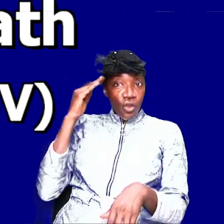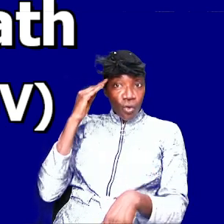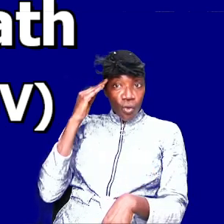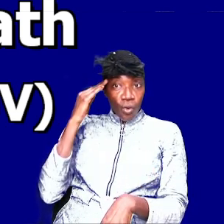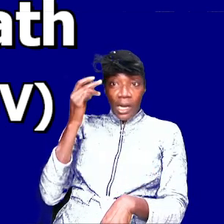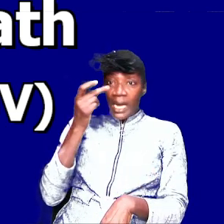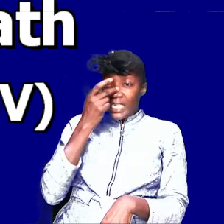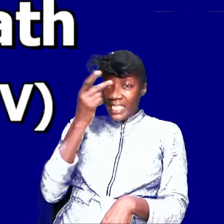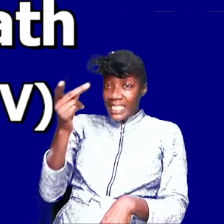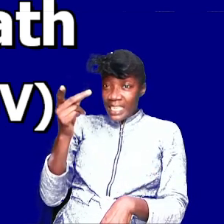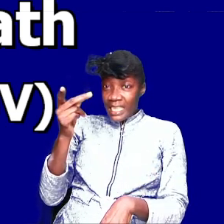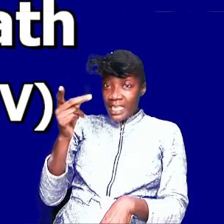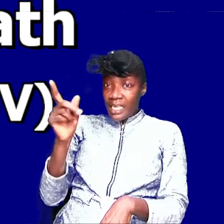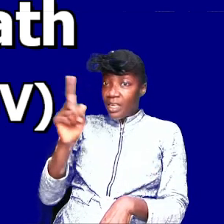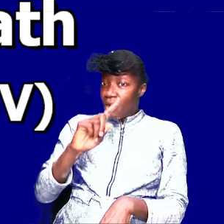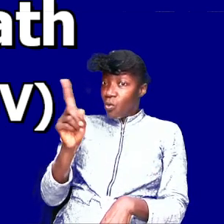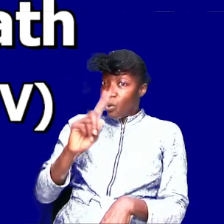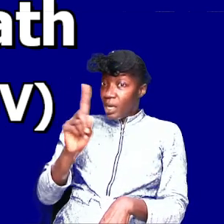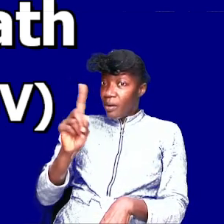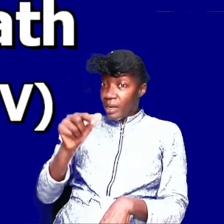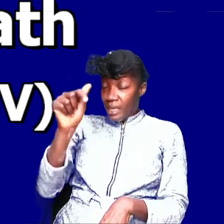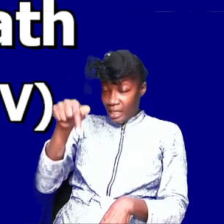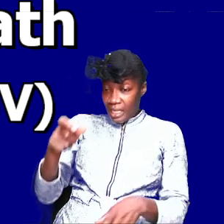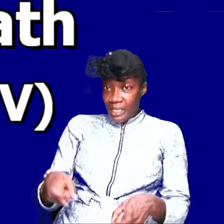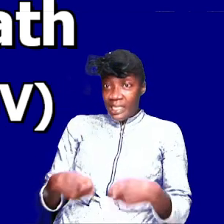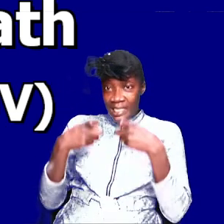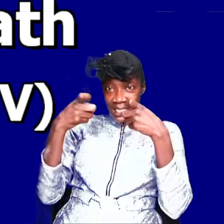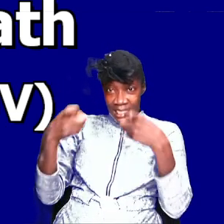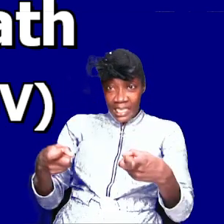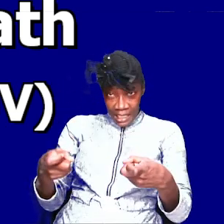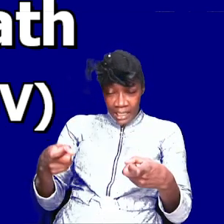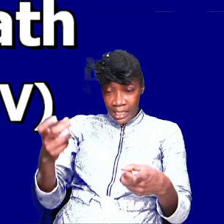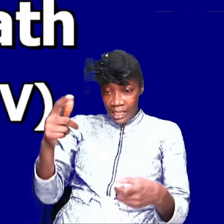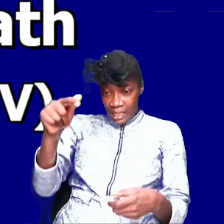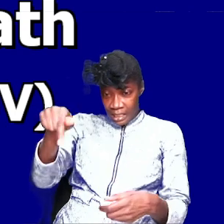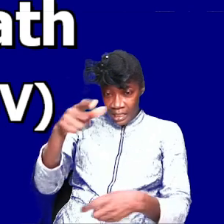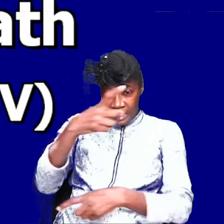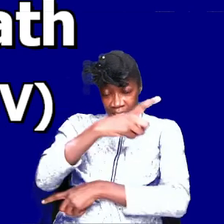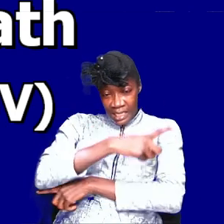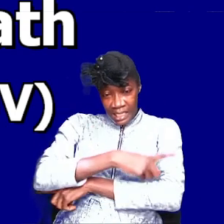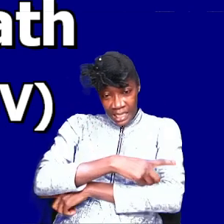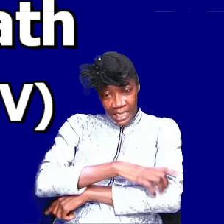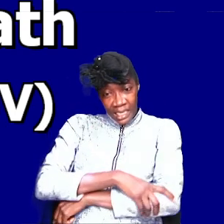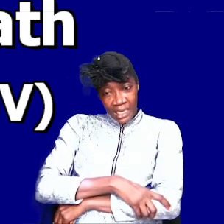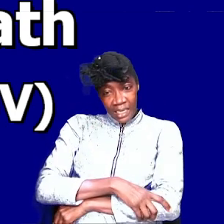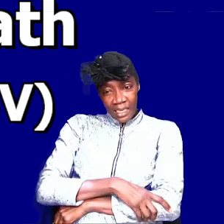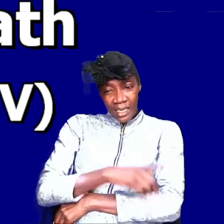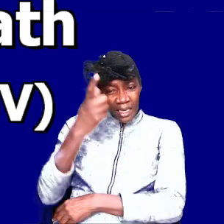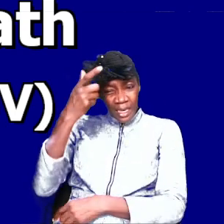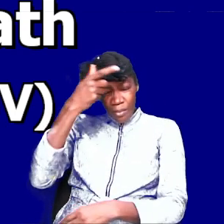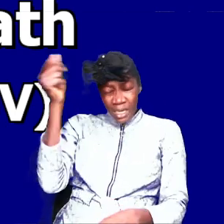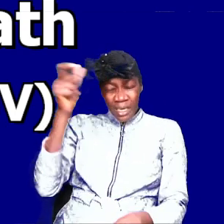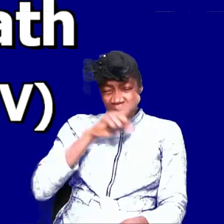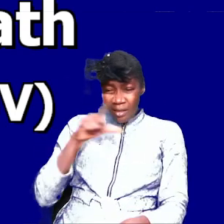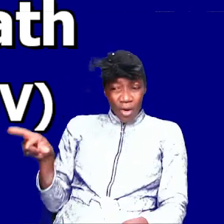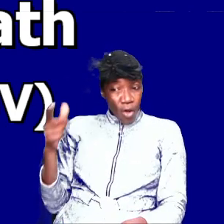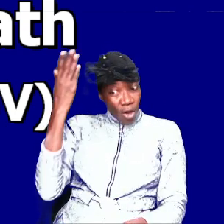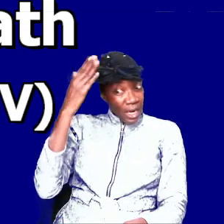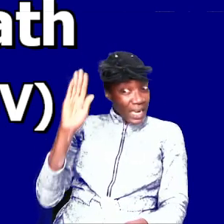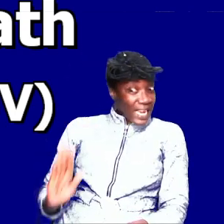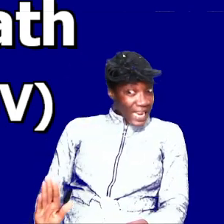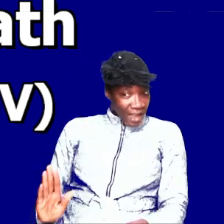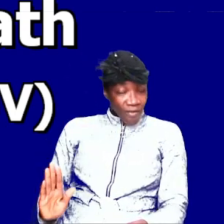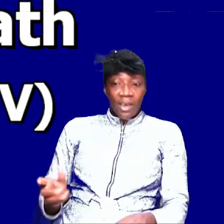know and see wherein this sin had been this day. So because the Lord did not answer,